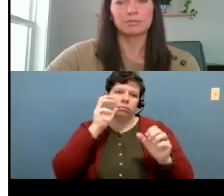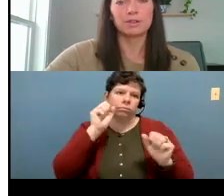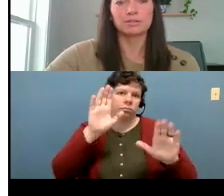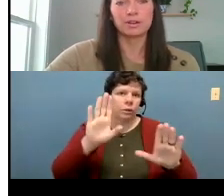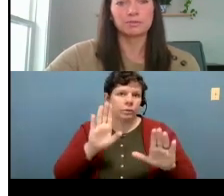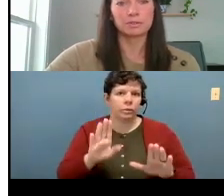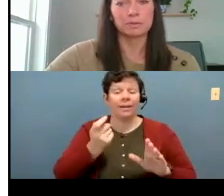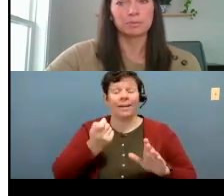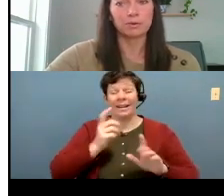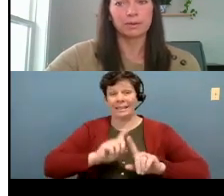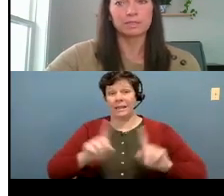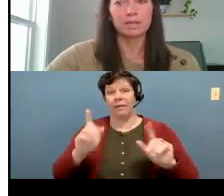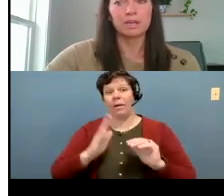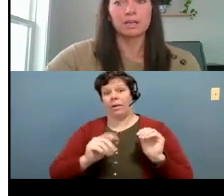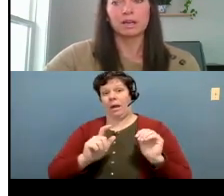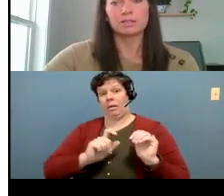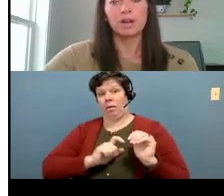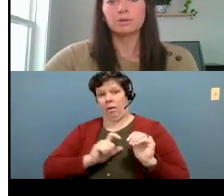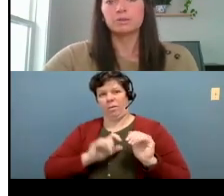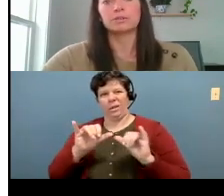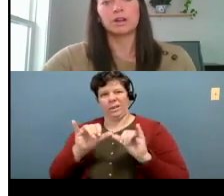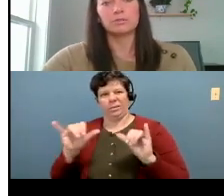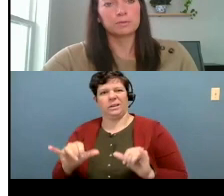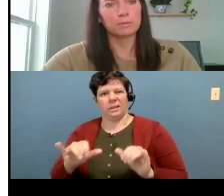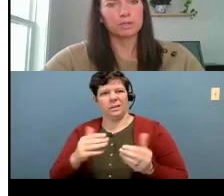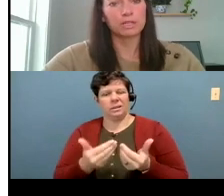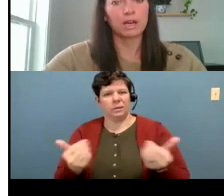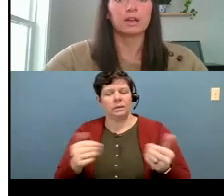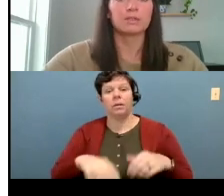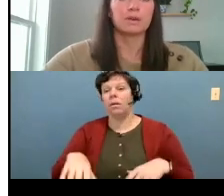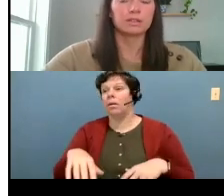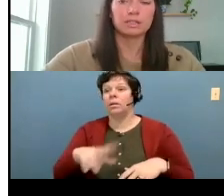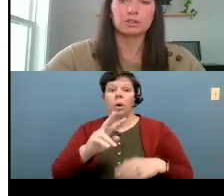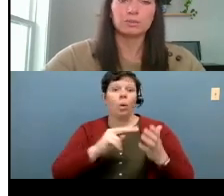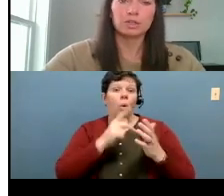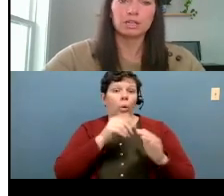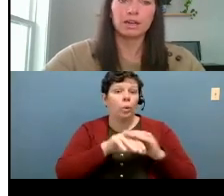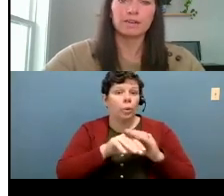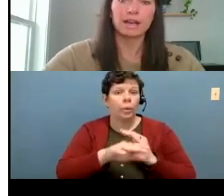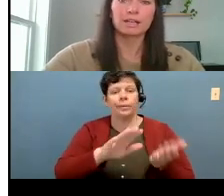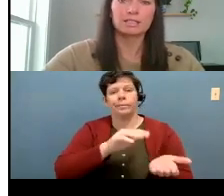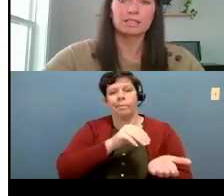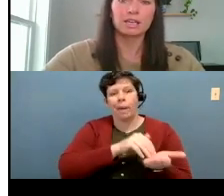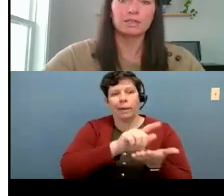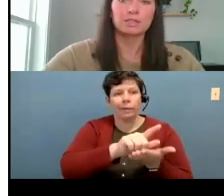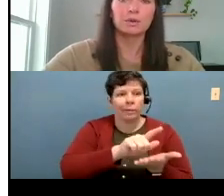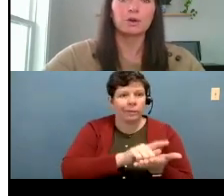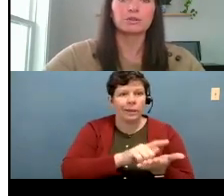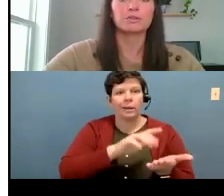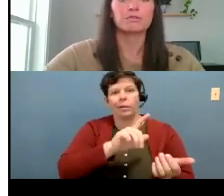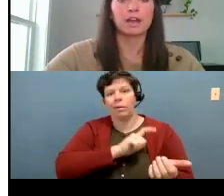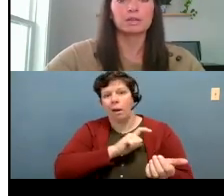different from other law enforcement programs. So not only do law enforcement personnel and the medical legal community have access to NamUs,